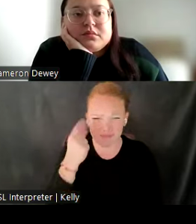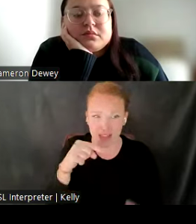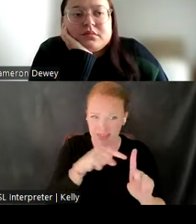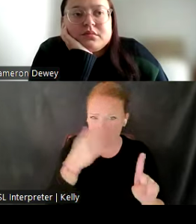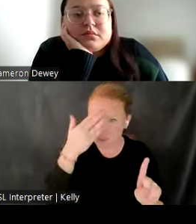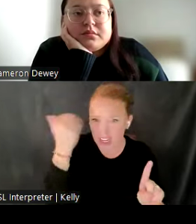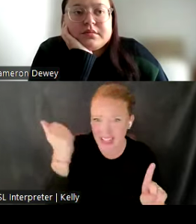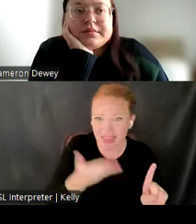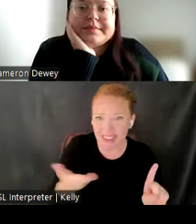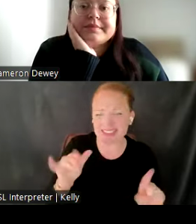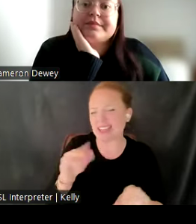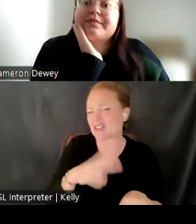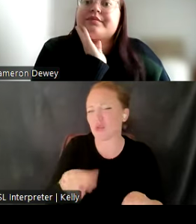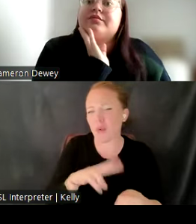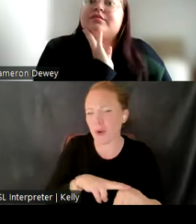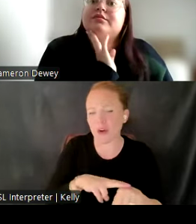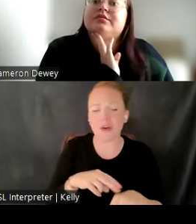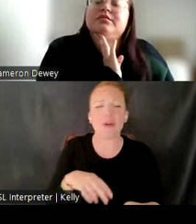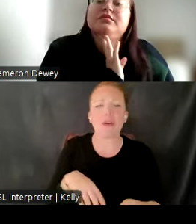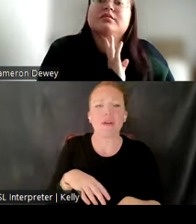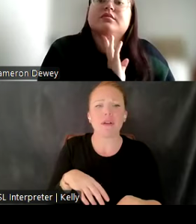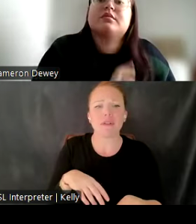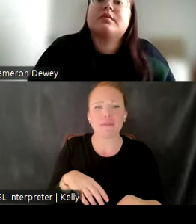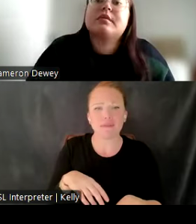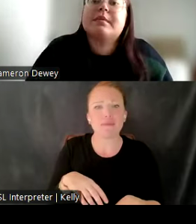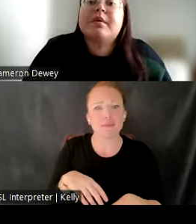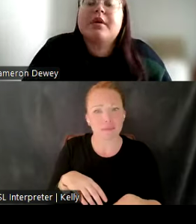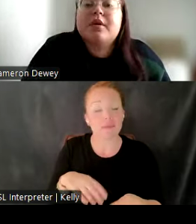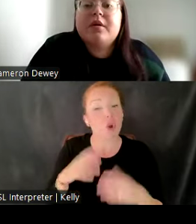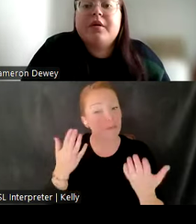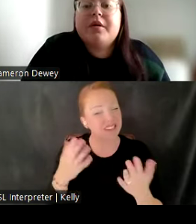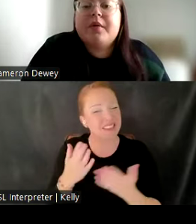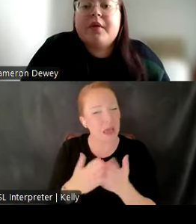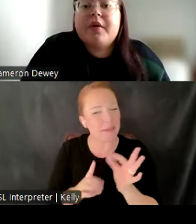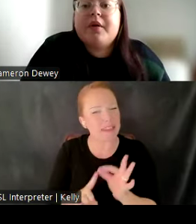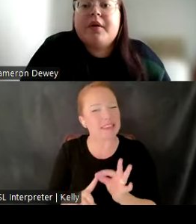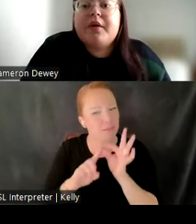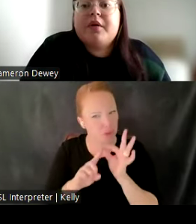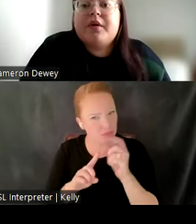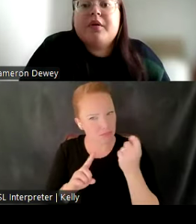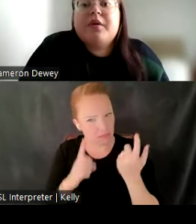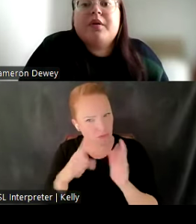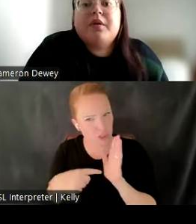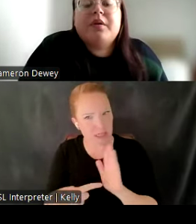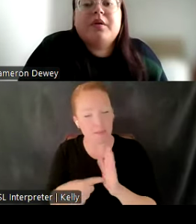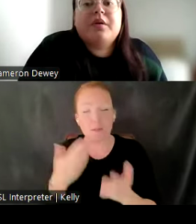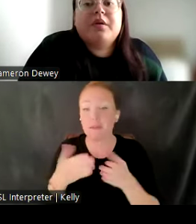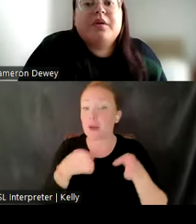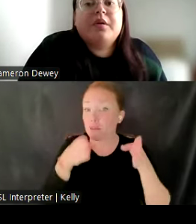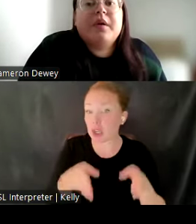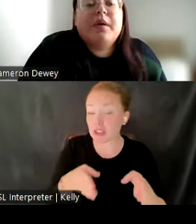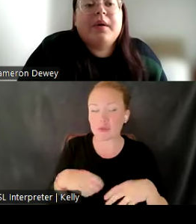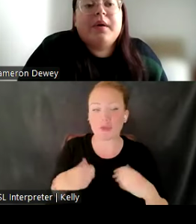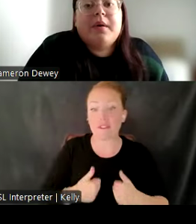perfectly normal, but to that same token, there are also exceptions. So if a person or a survivor, I should